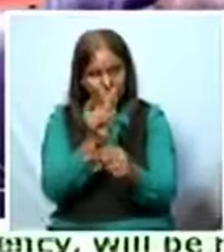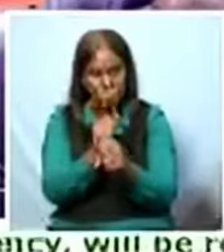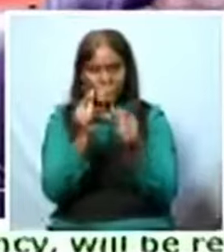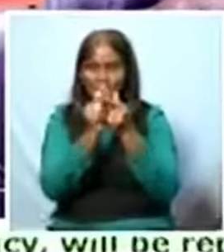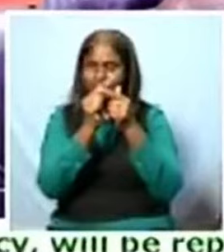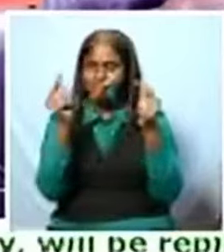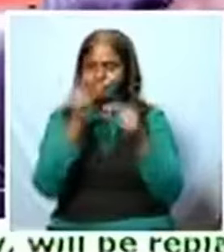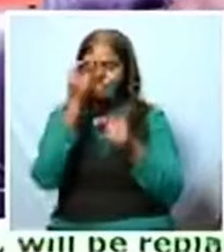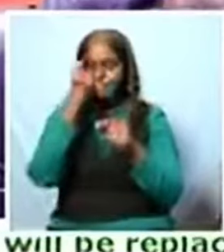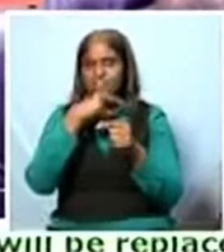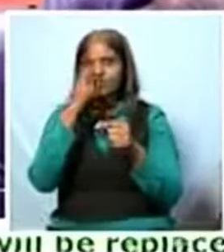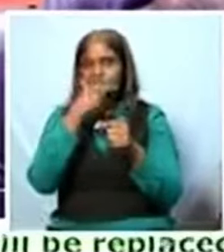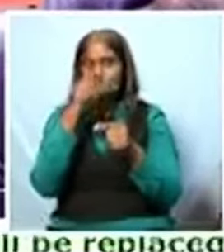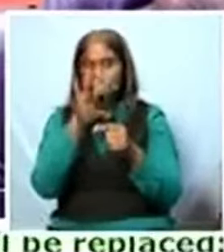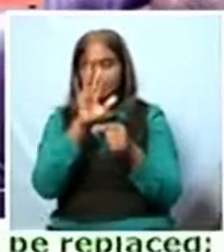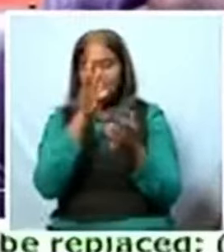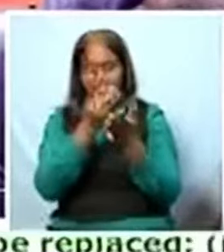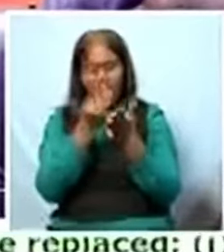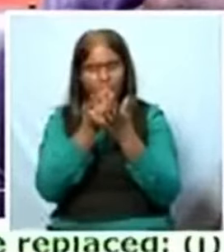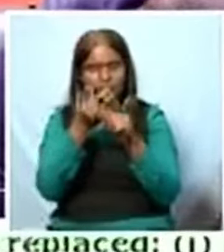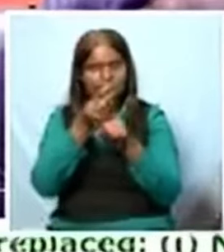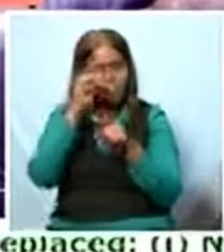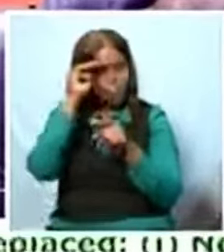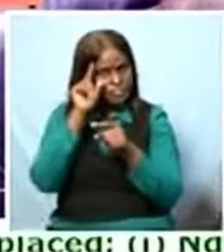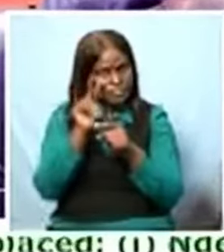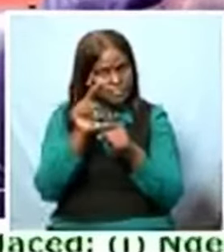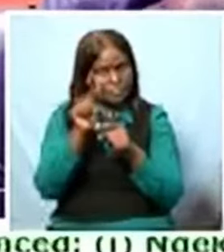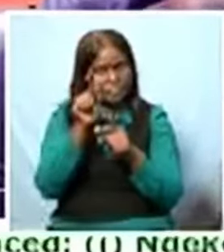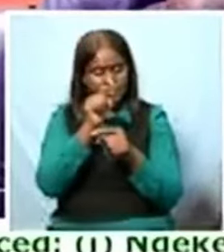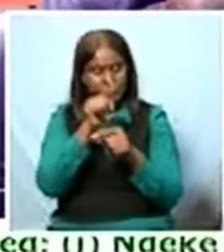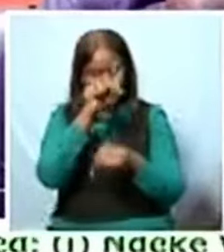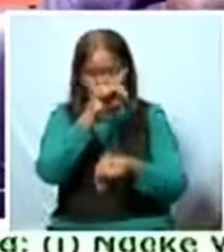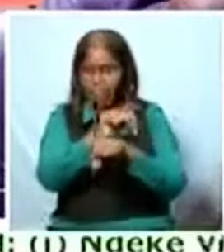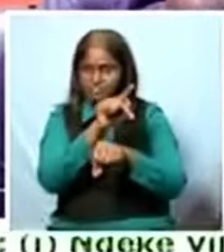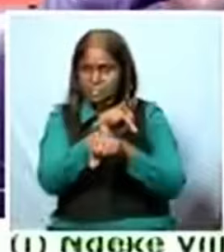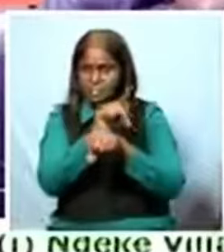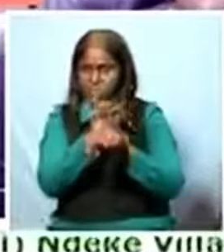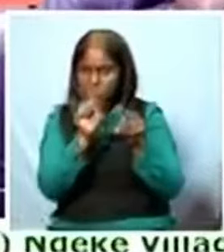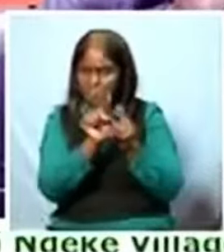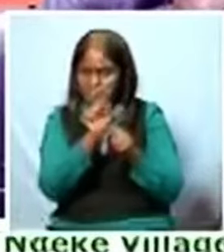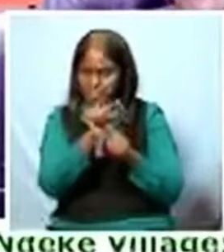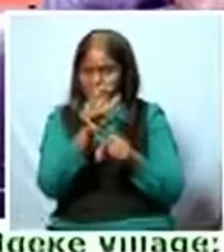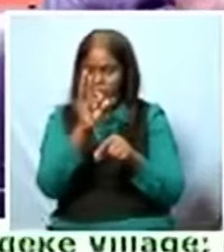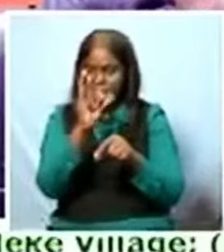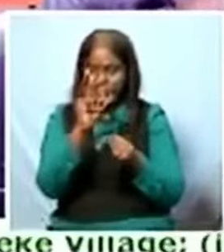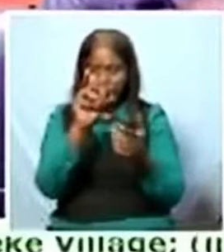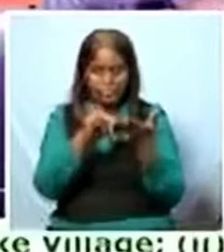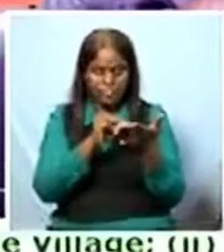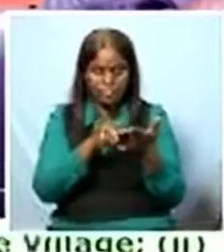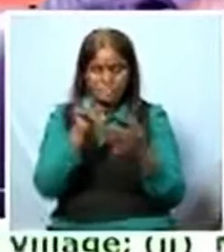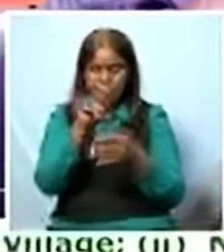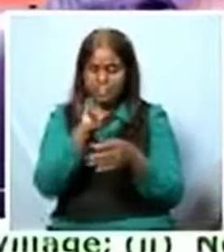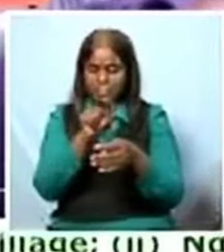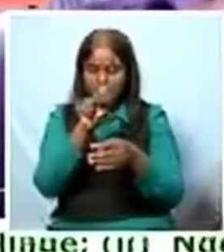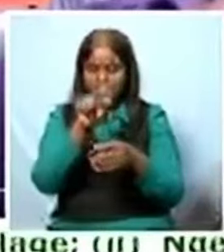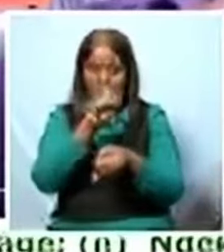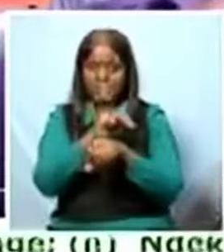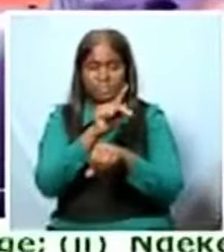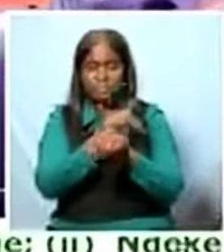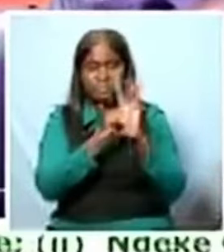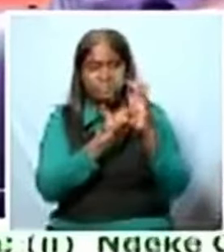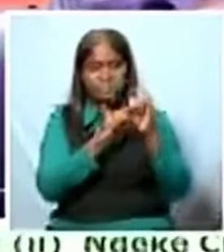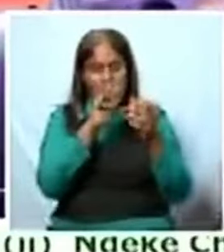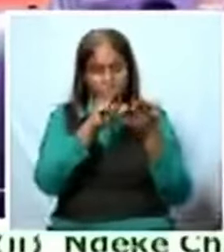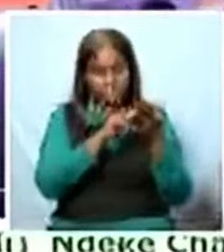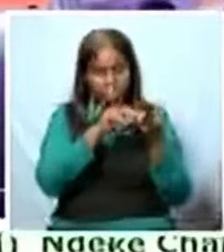biggest share of funds from the ministry. This project, this $60 million project, the 40 million has been